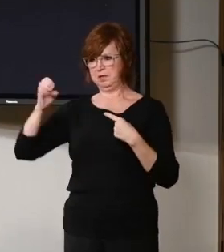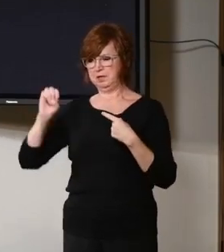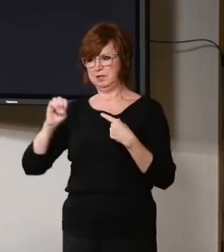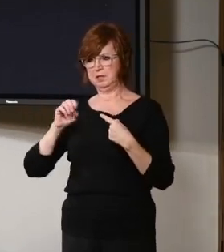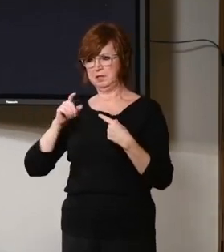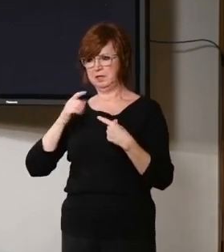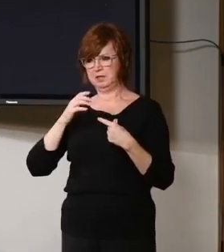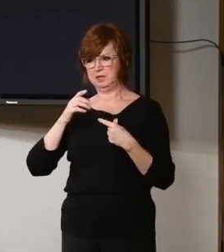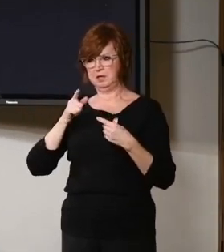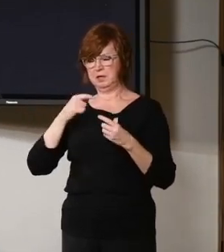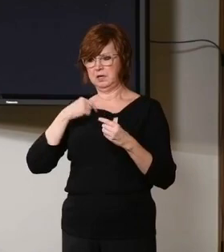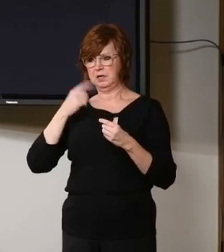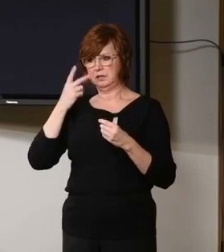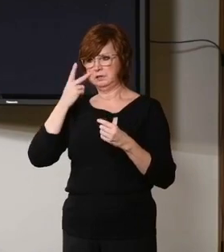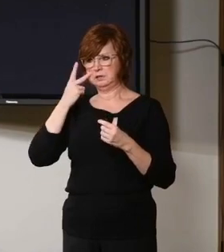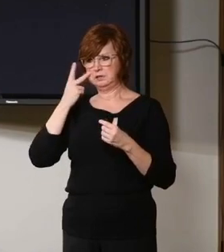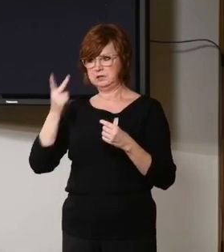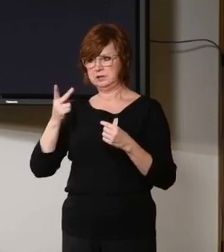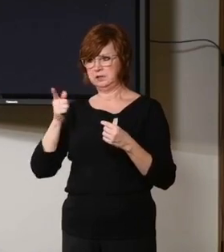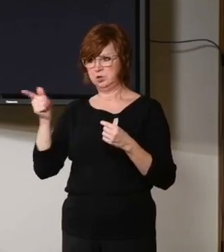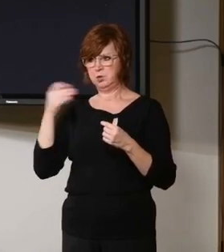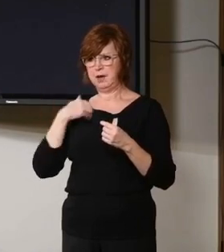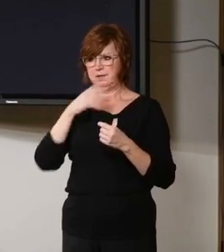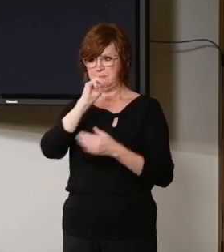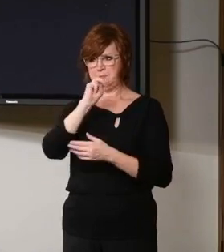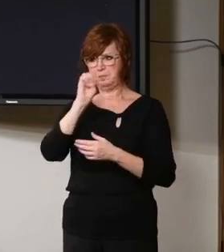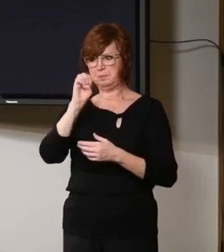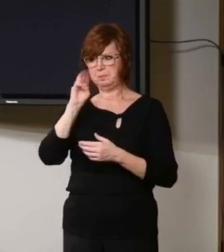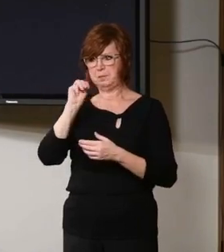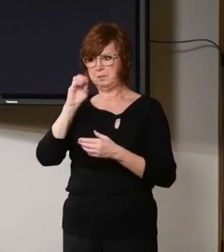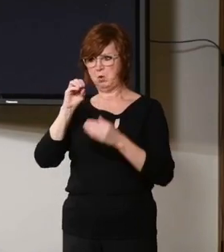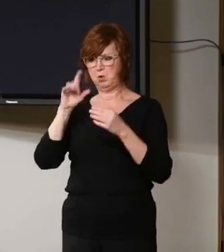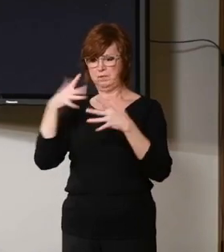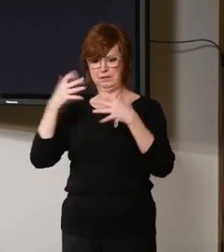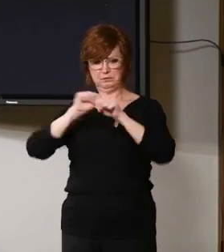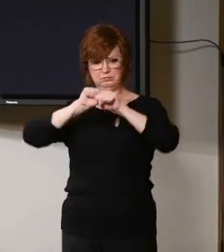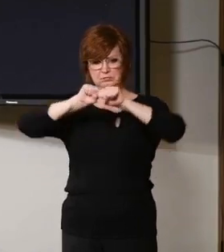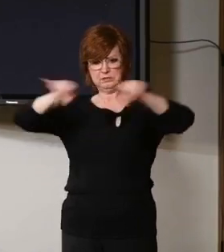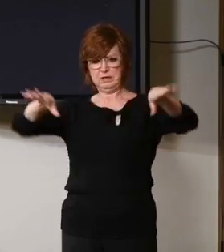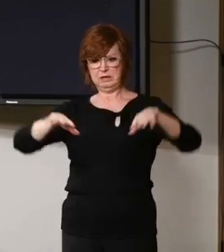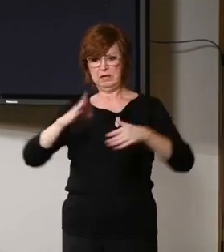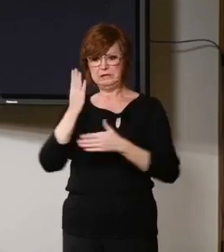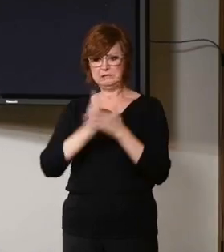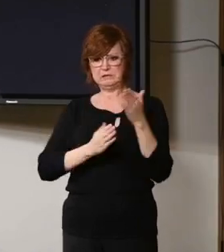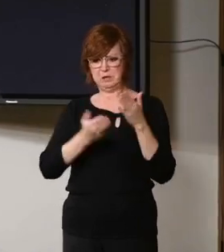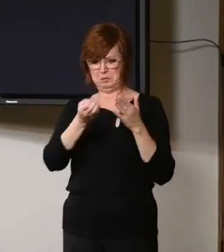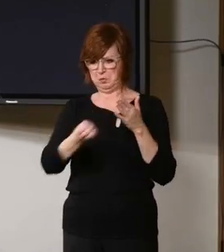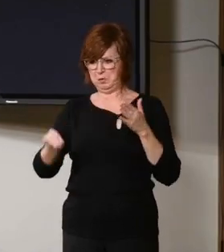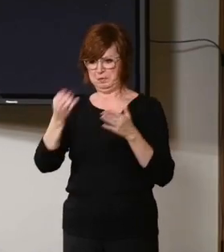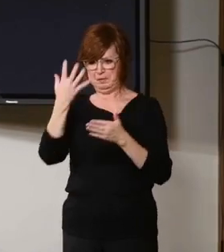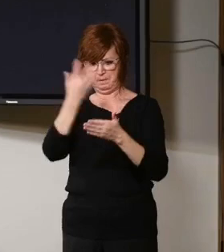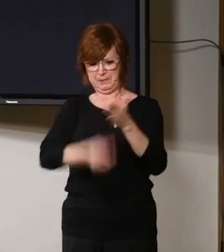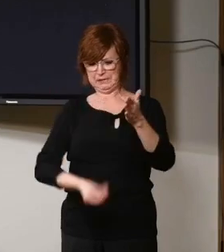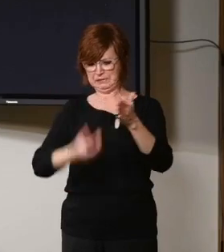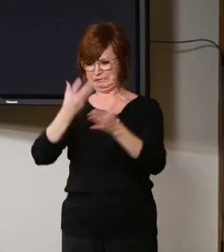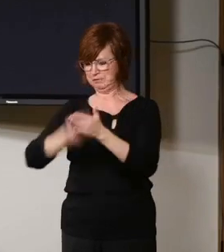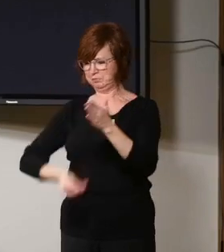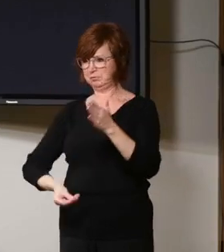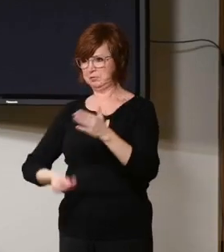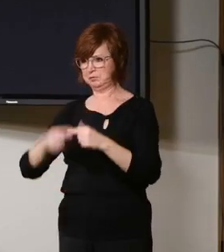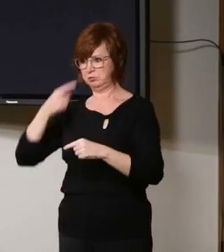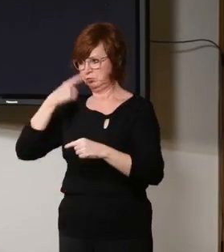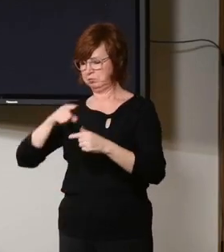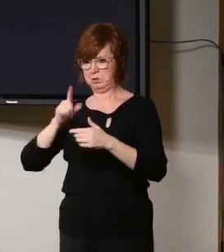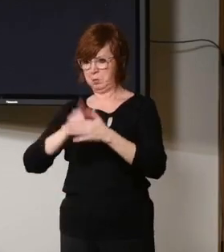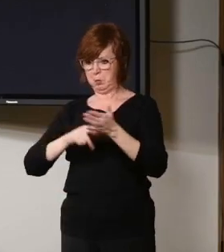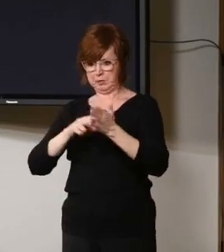of these going missing. Can you quantify that for me? Like, how much has the SHA seen gone missing in